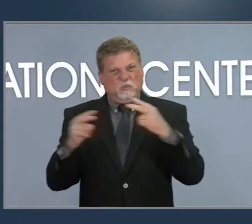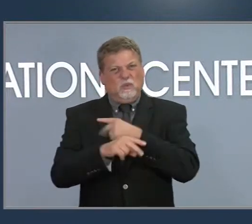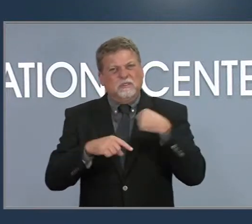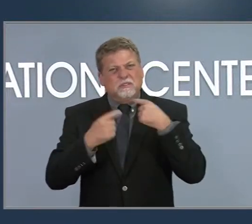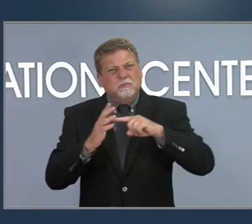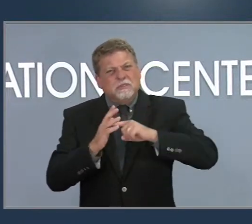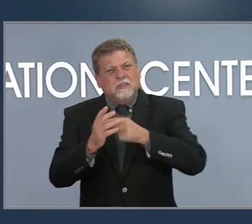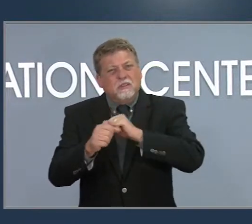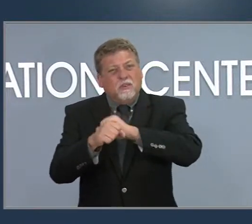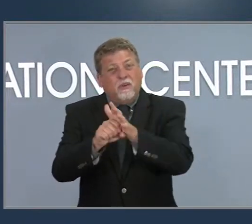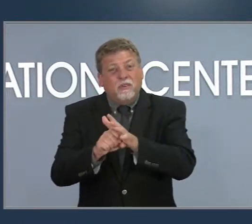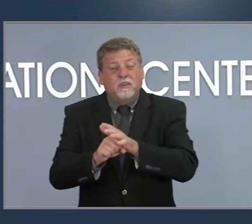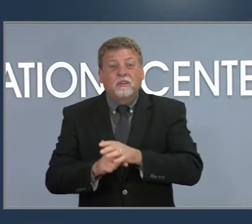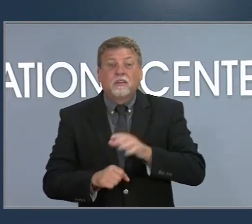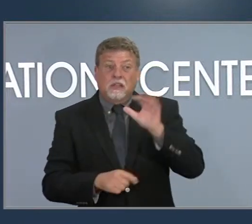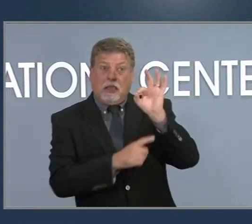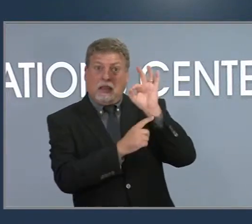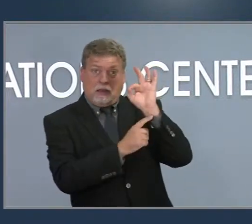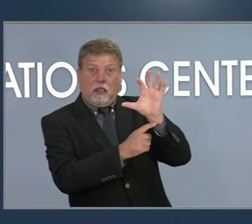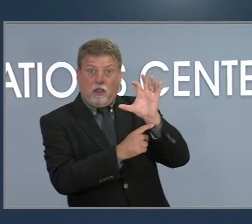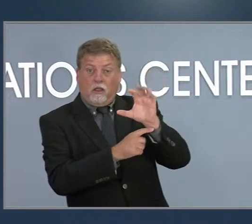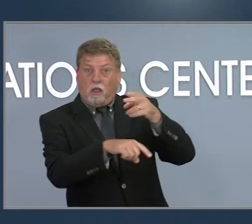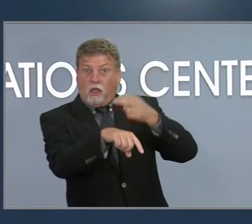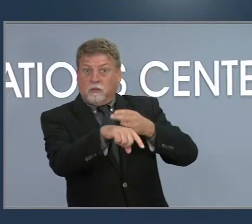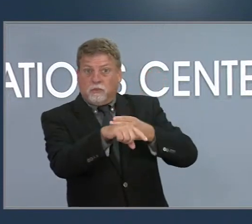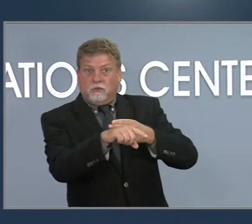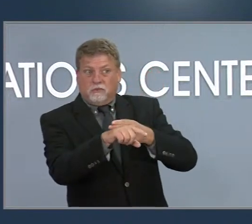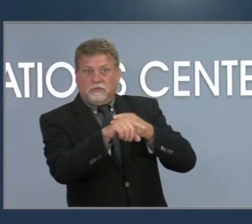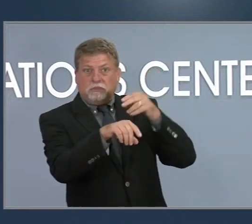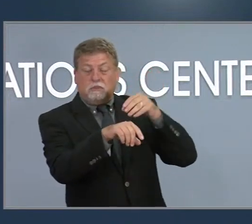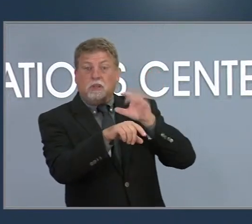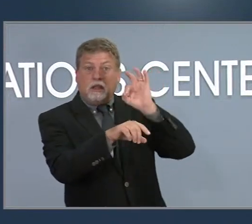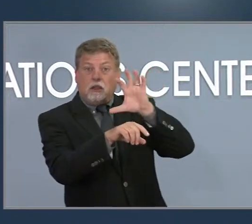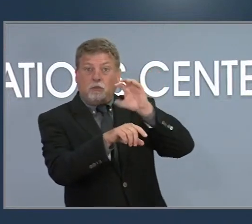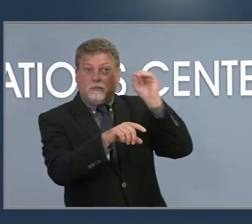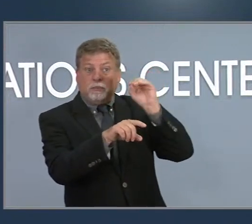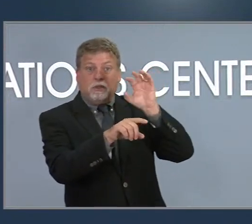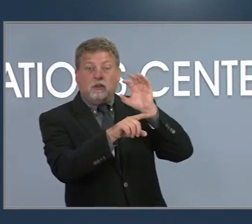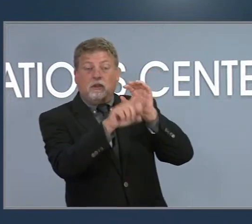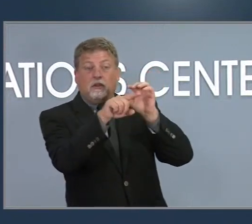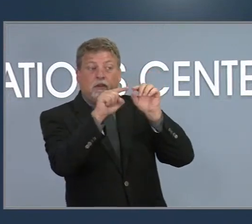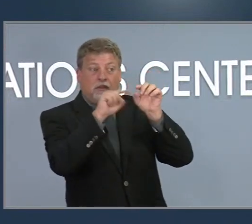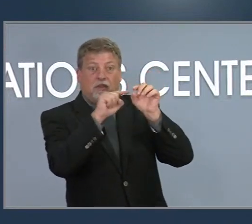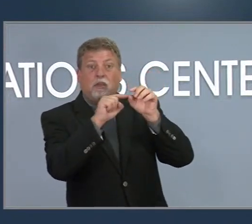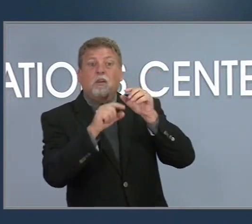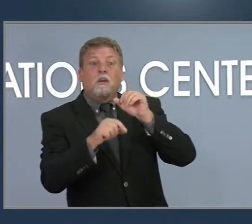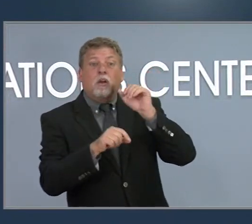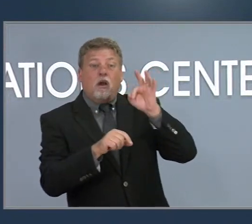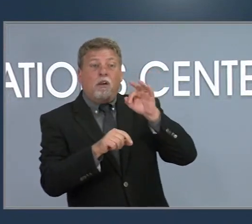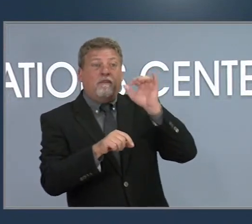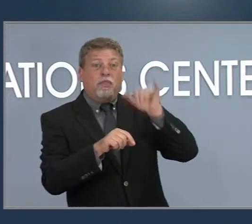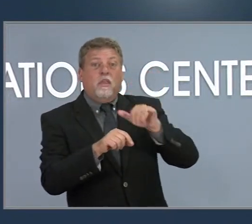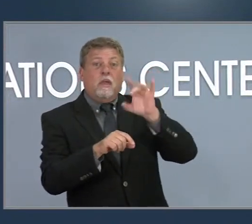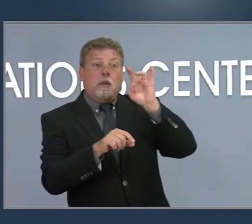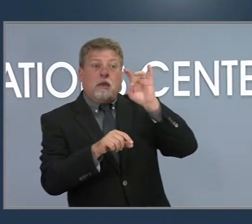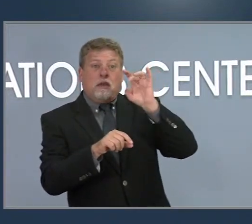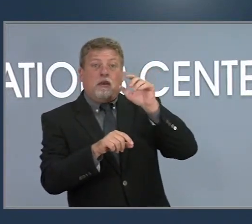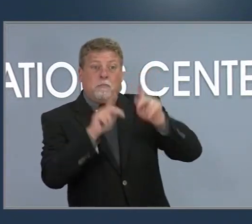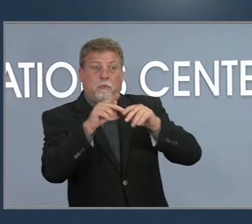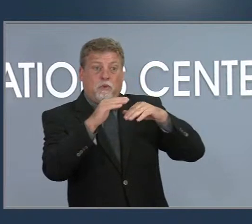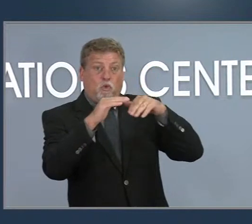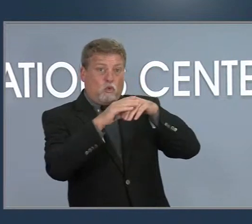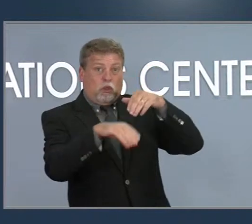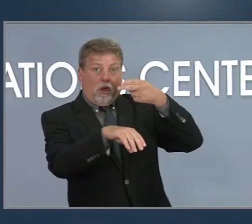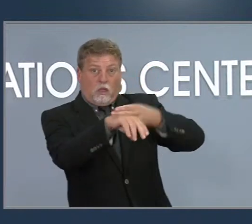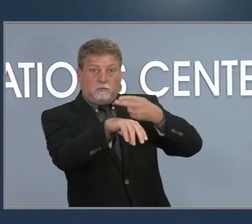that 1/3 of the people who are hospitalized right now with COVID are under the age of 49.